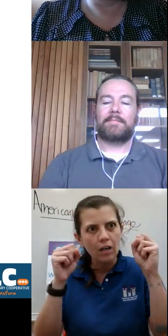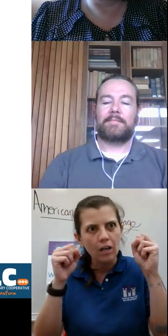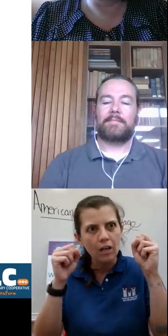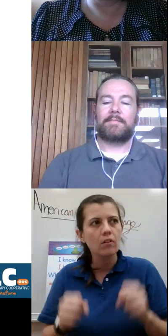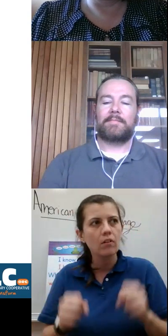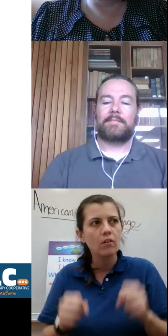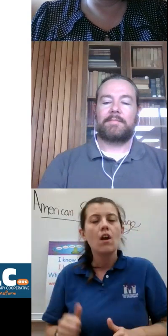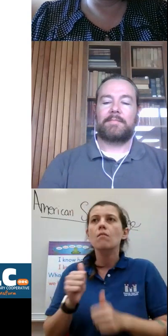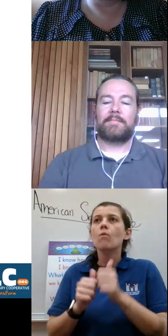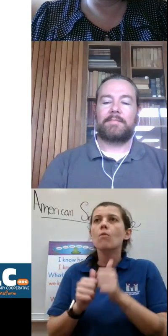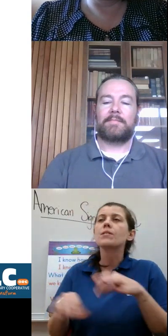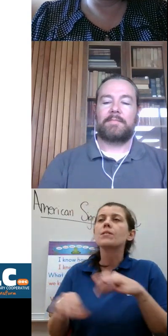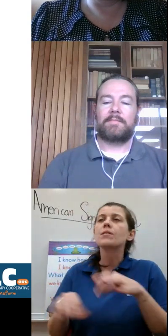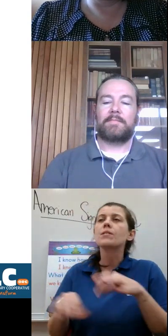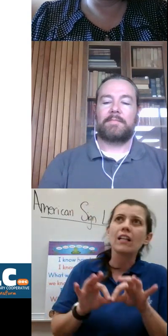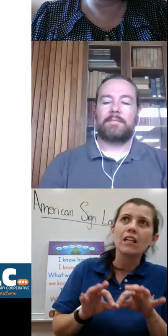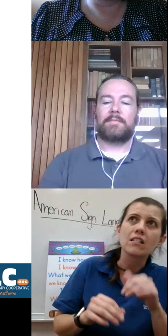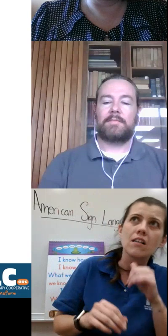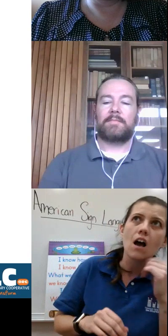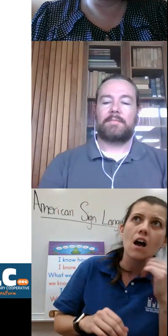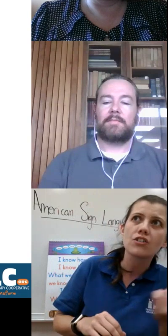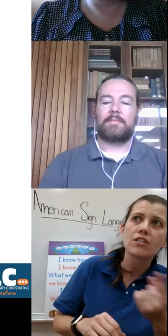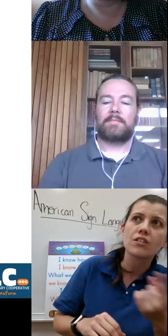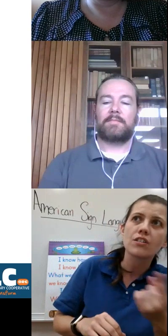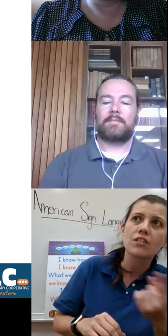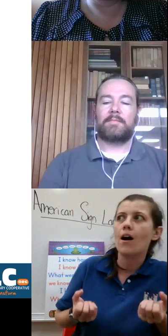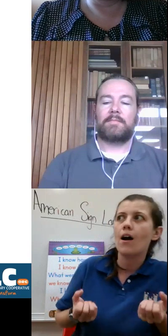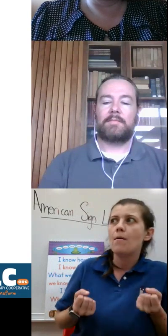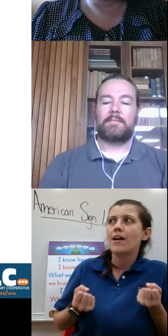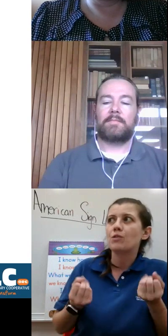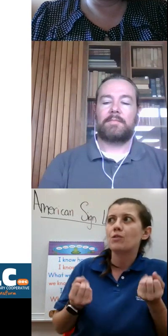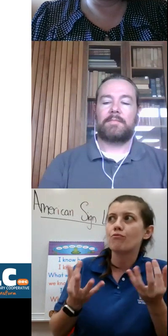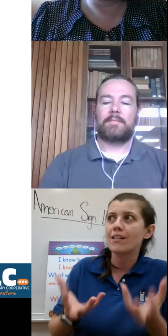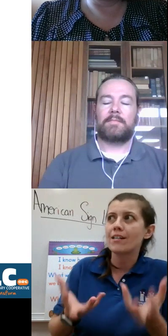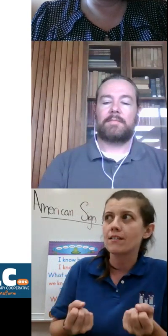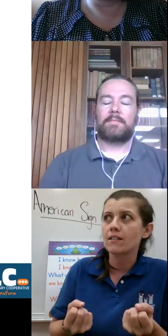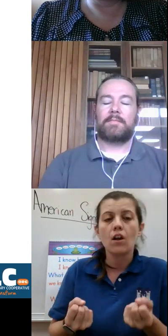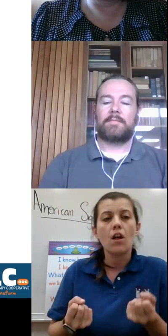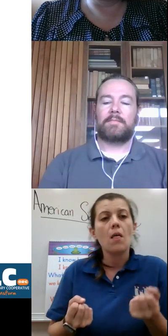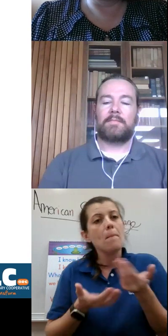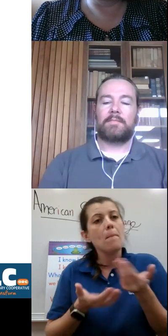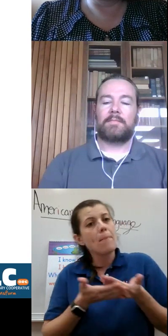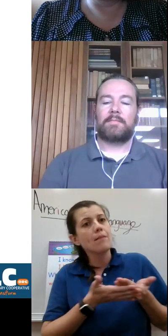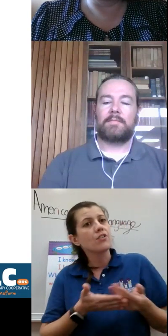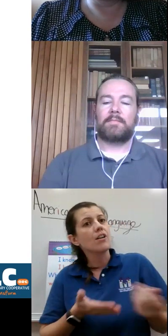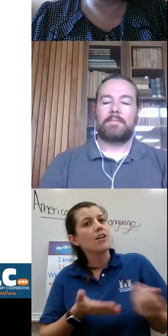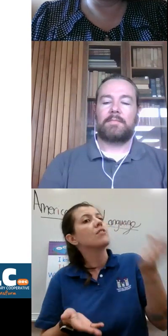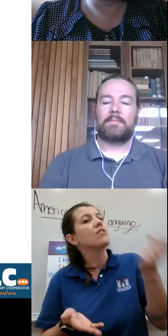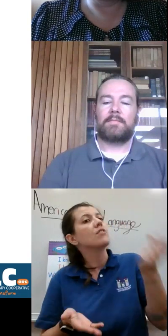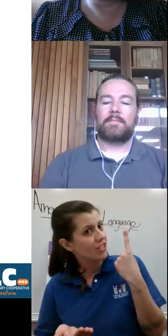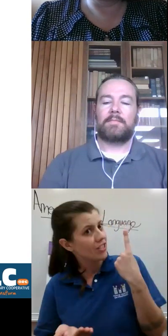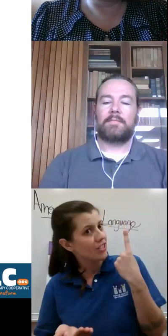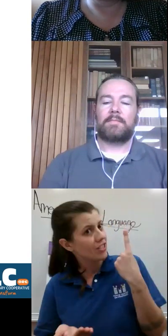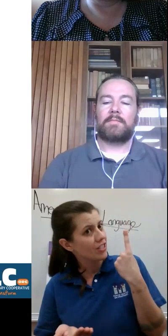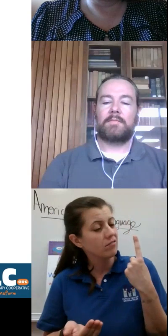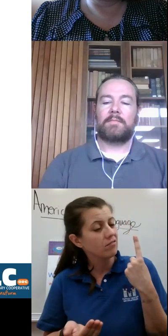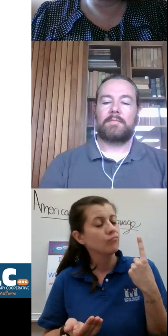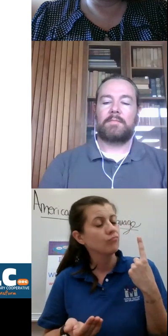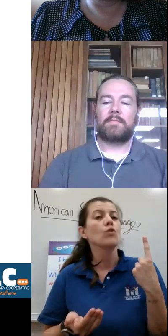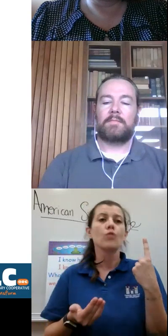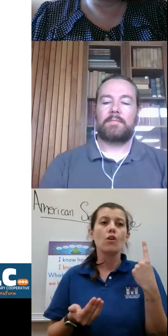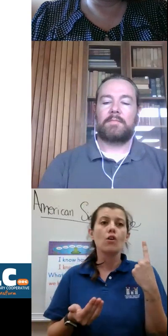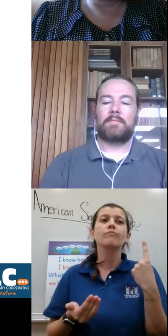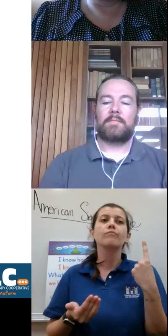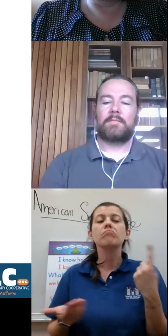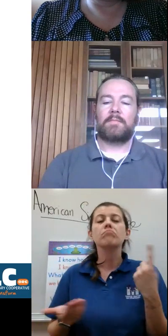Really incredible. And most importantly, it's not just about expressing. Babies are able to